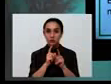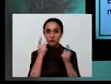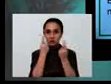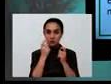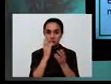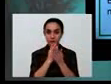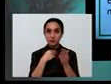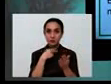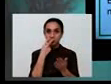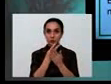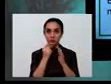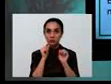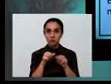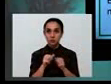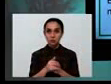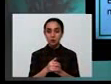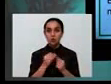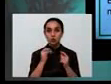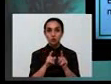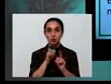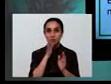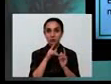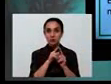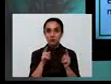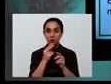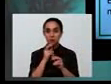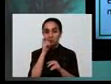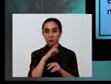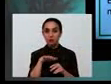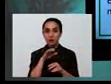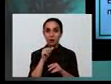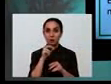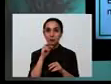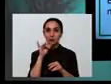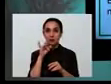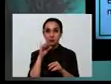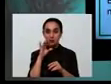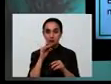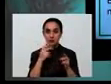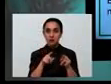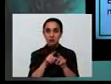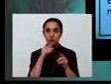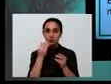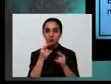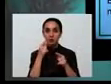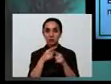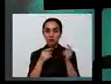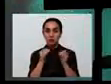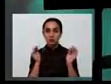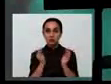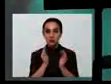qilganligini biz ko'rishimiz mumkin ekan. Shu davrda mamlakat apparatida ham yarmiga